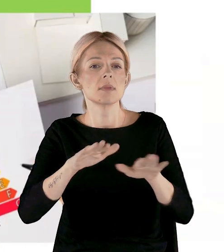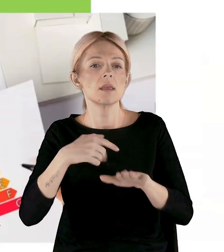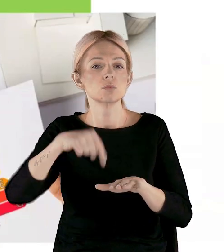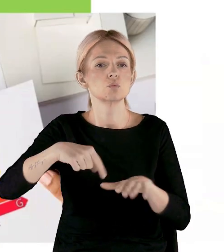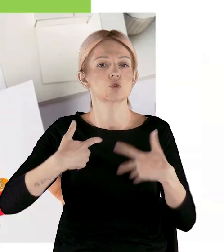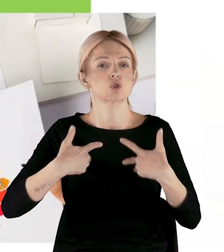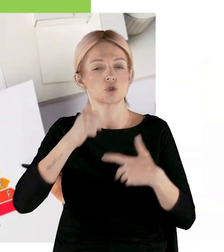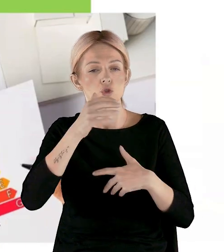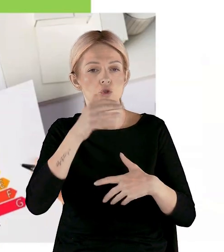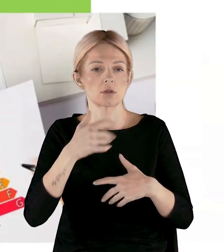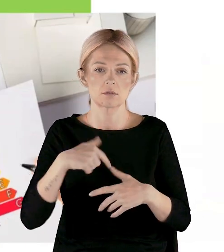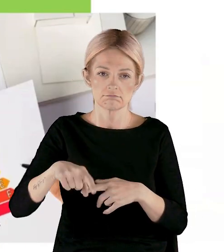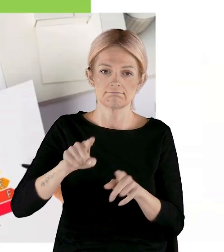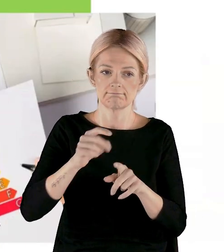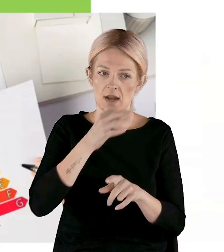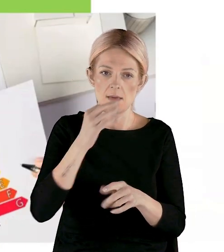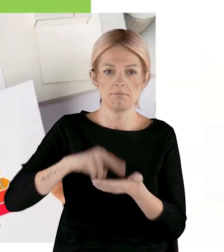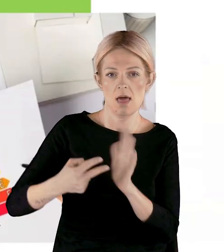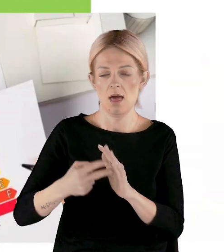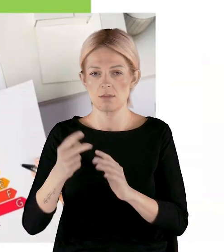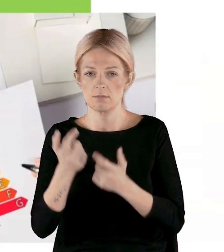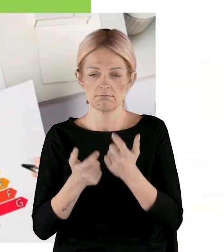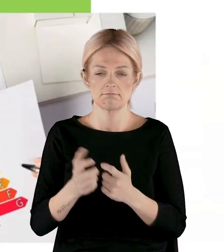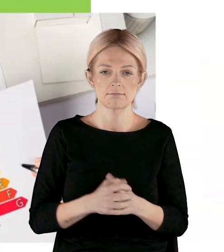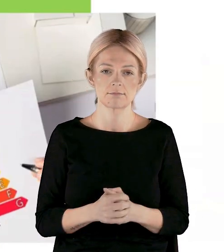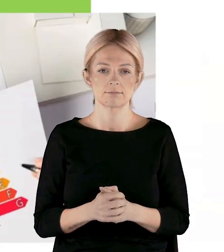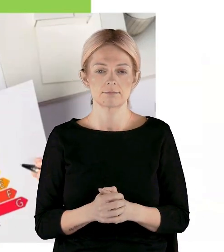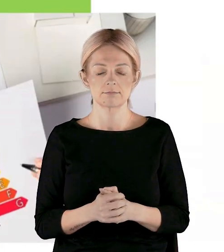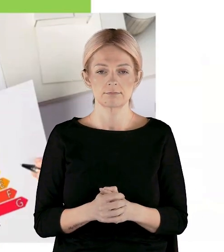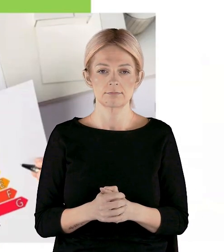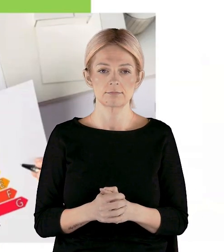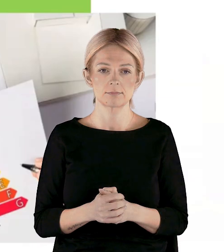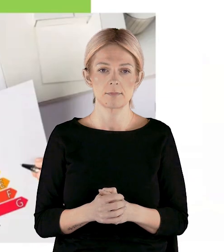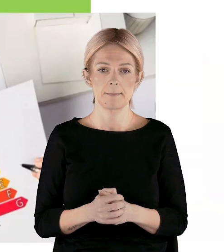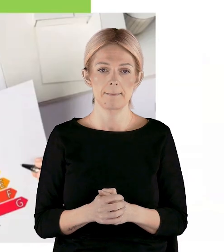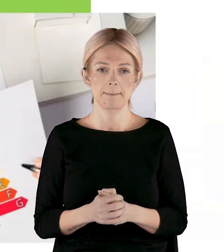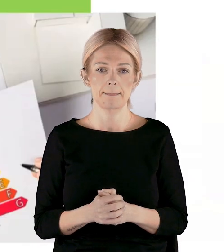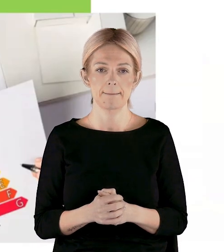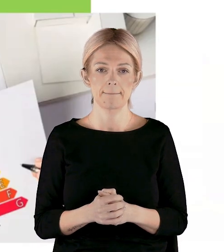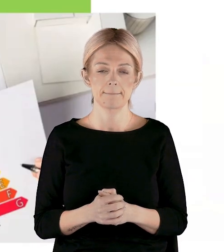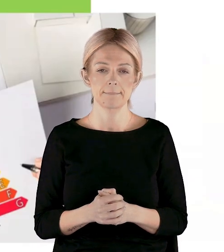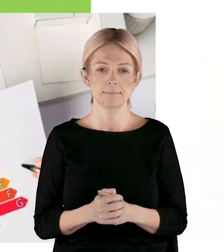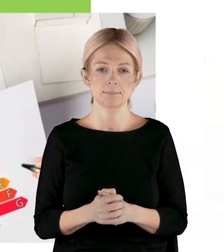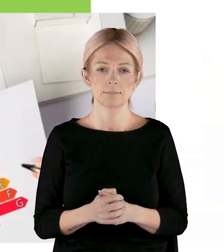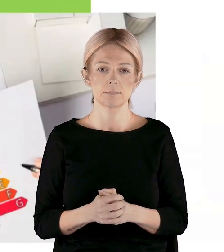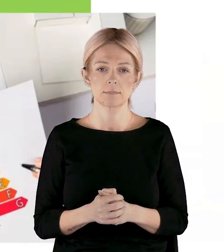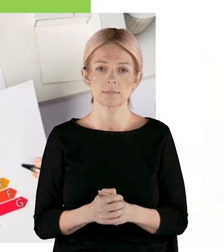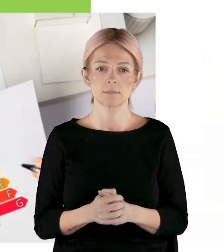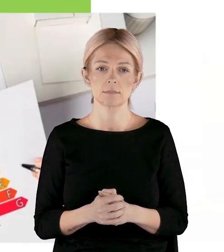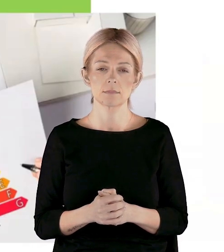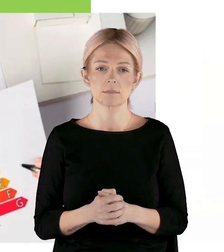saving money and for managing the places in which we